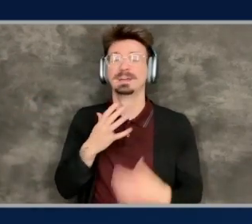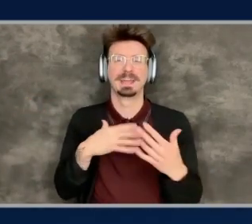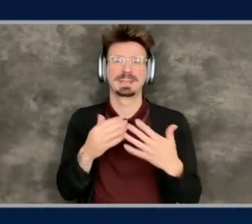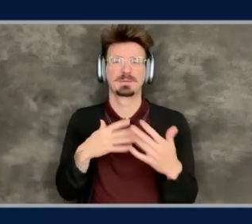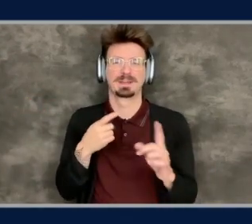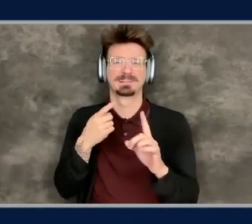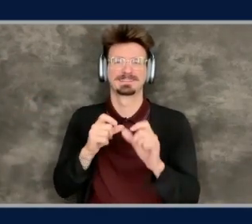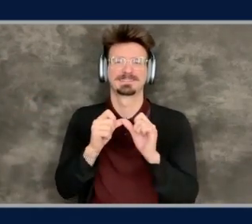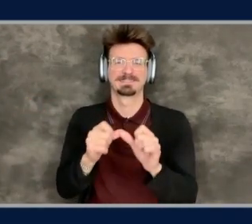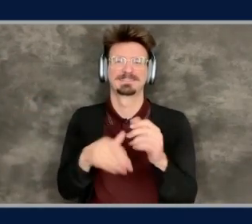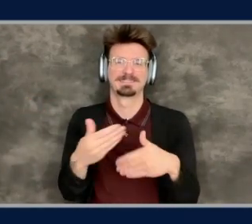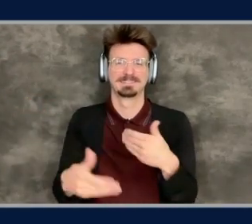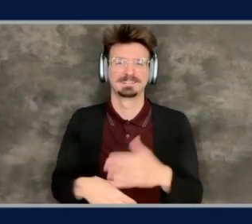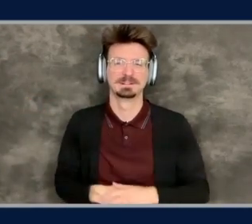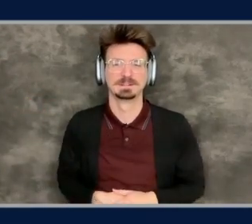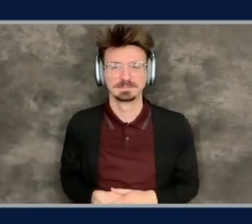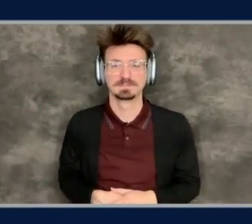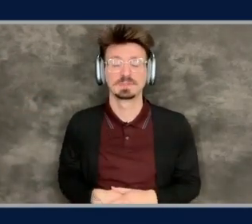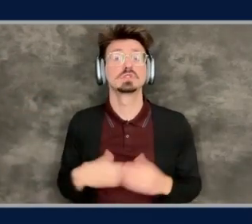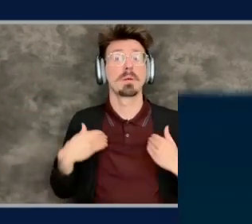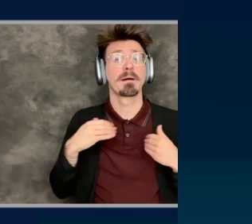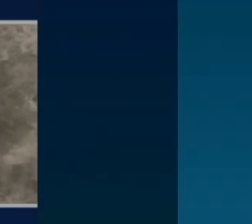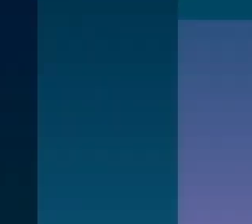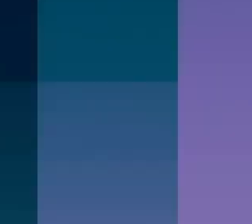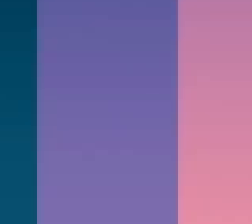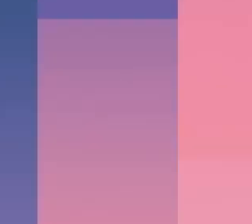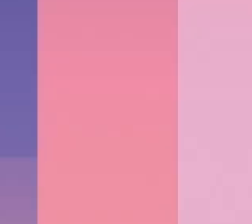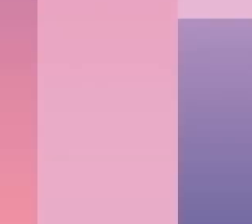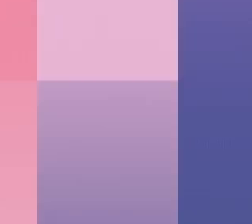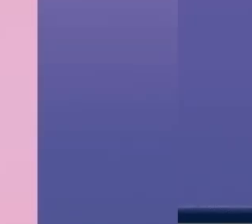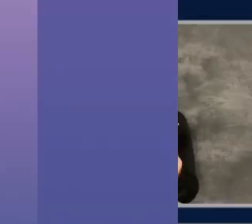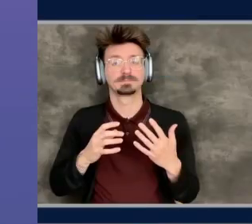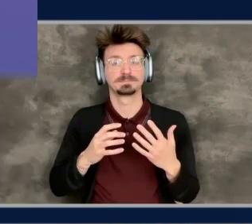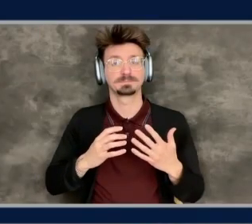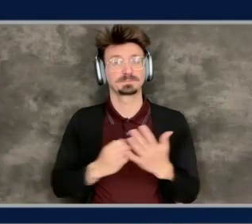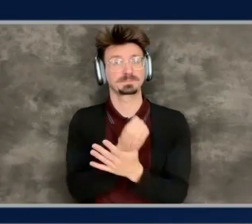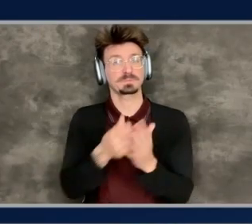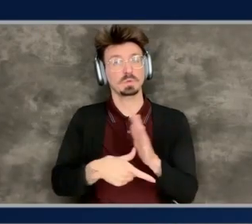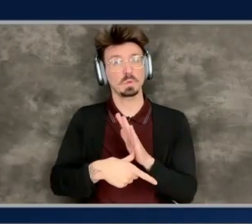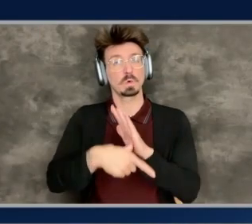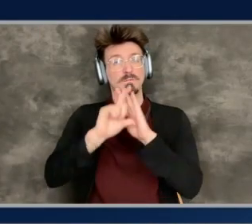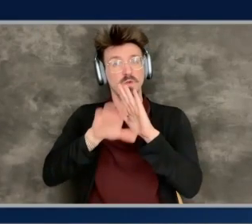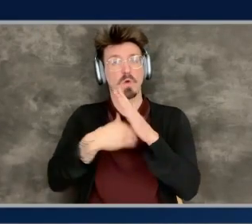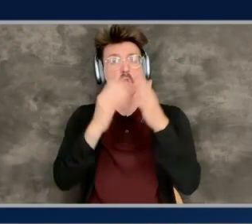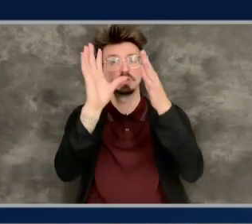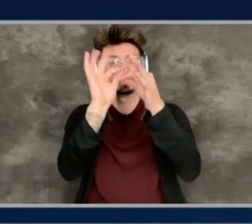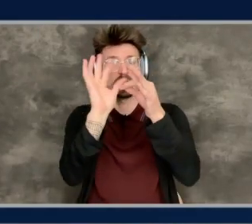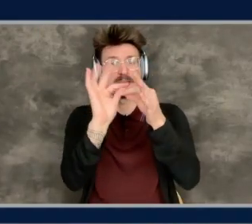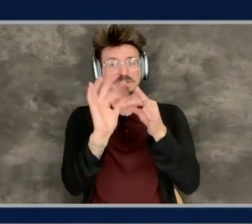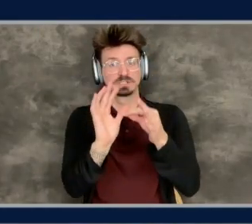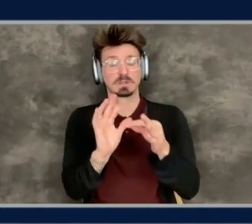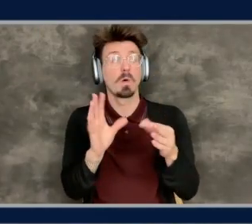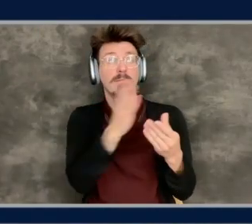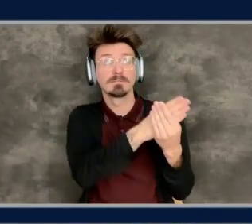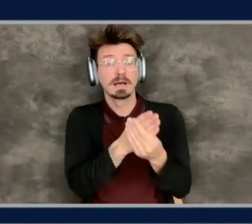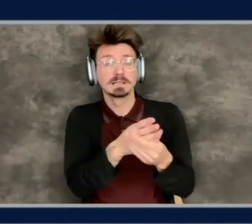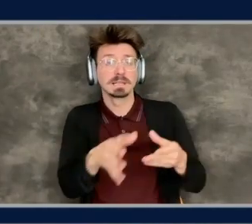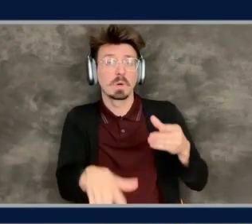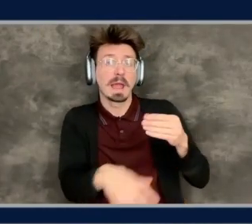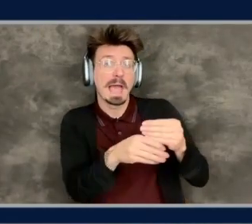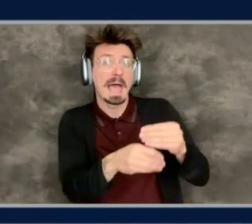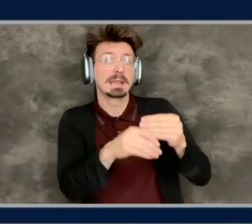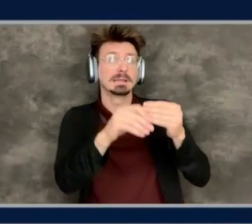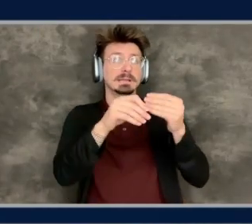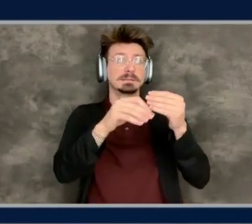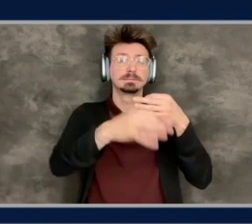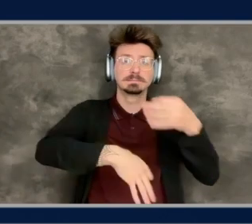have a full option of reviewing all the changes that happened, like the files that were deleted, the files that are added, took support from